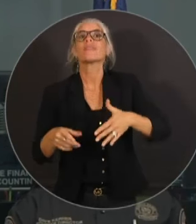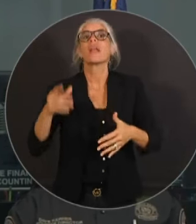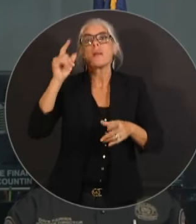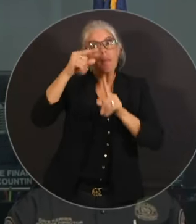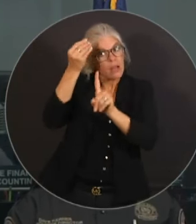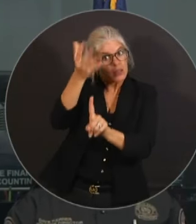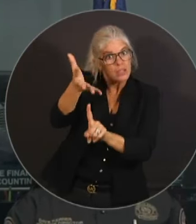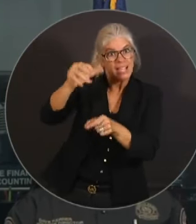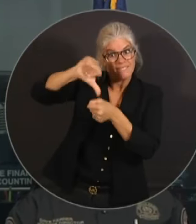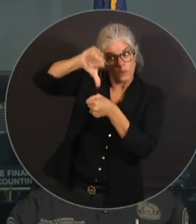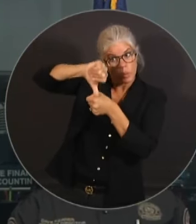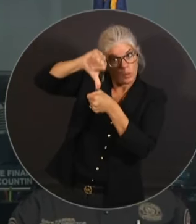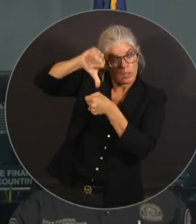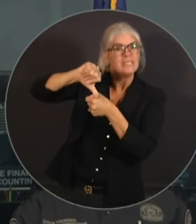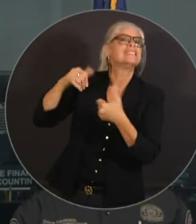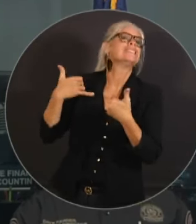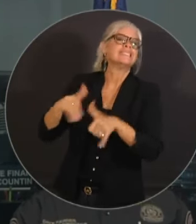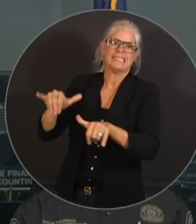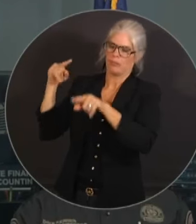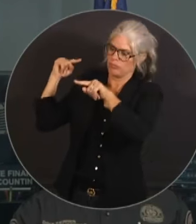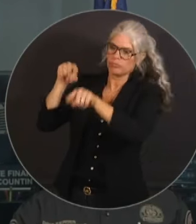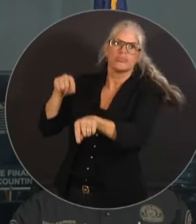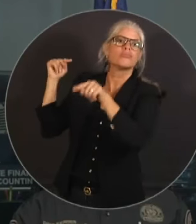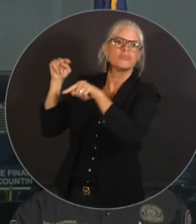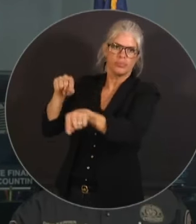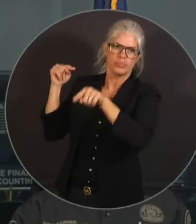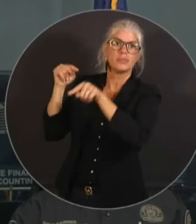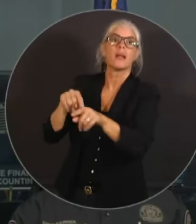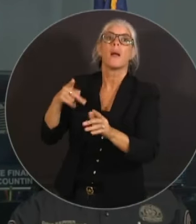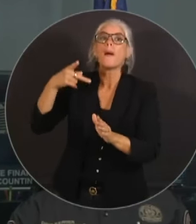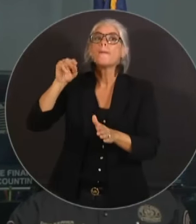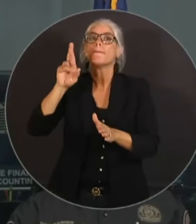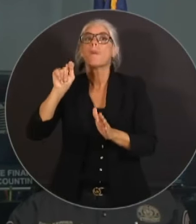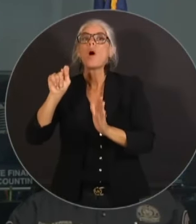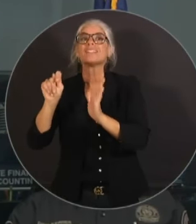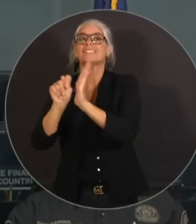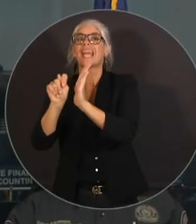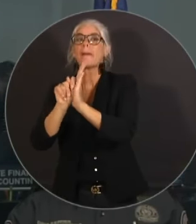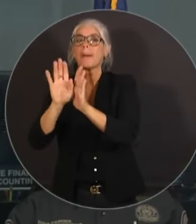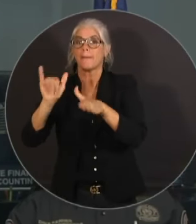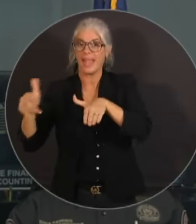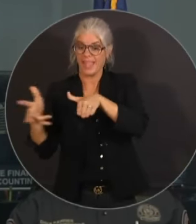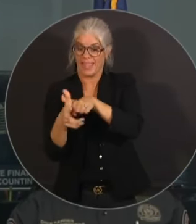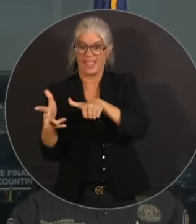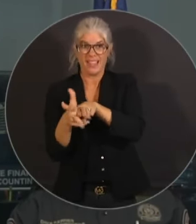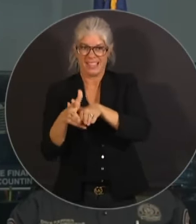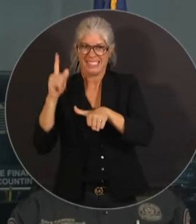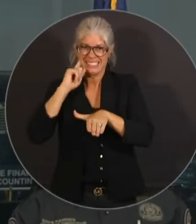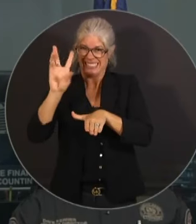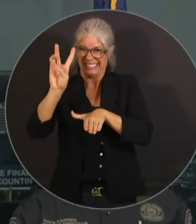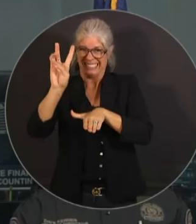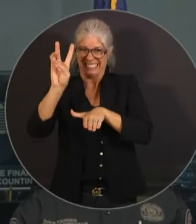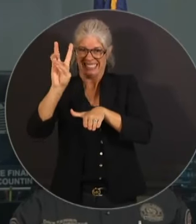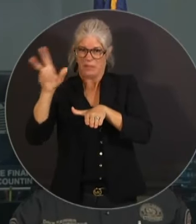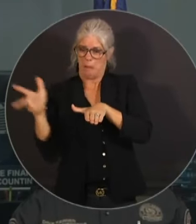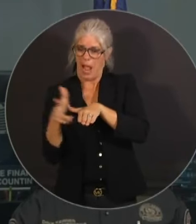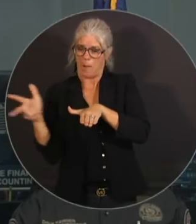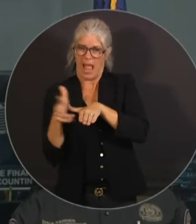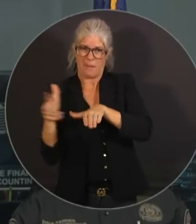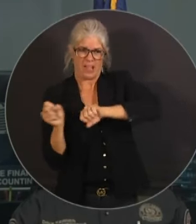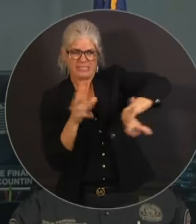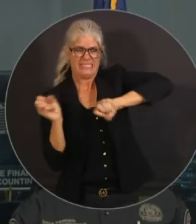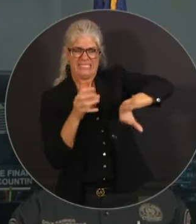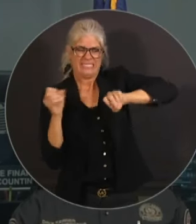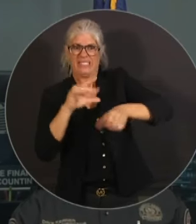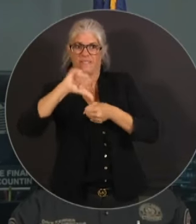move. Since Saturday, Port Tampa Bay has received 6 shipments of fuel, so the terminals are full, operating on the land side, and